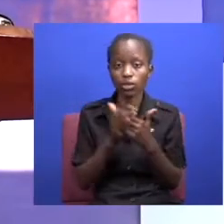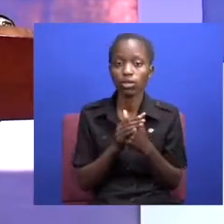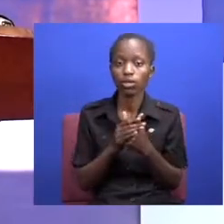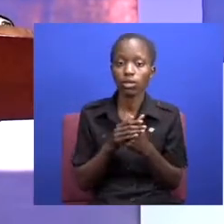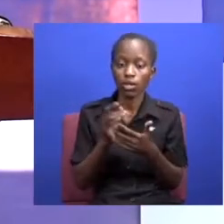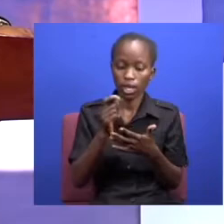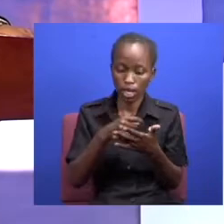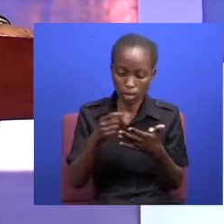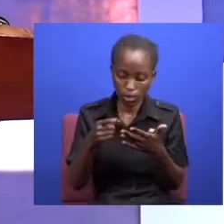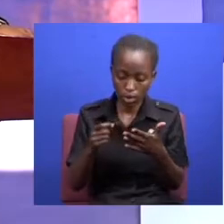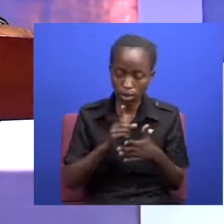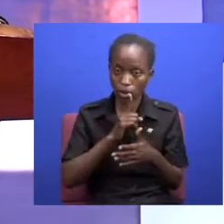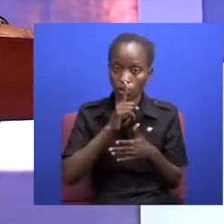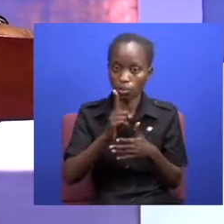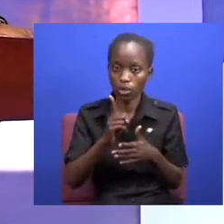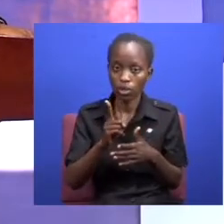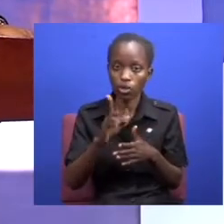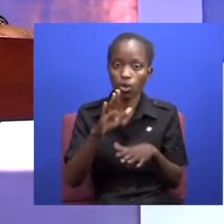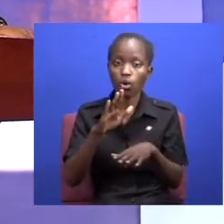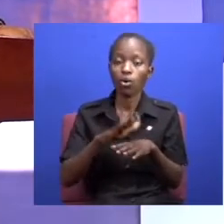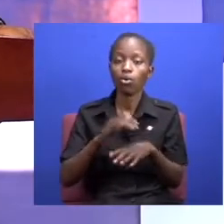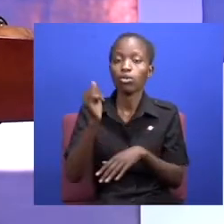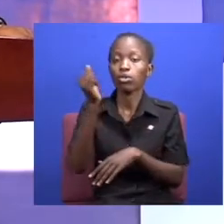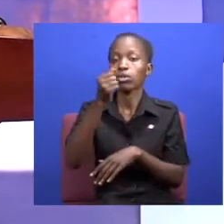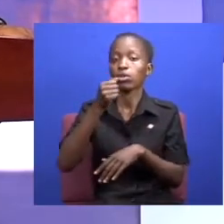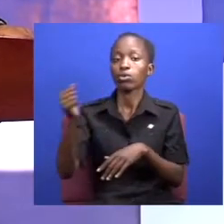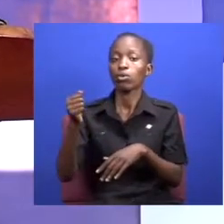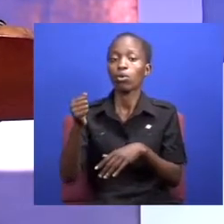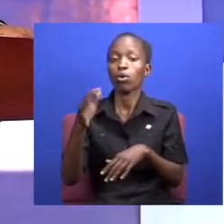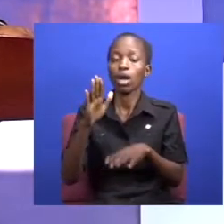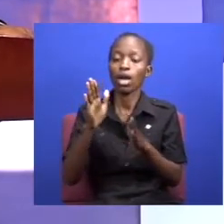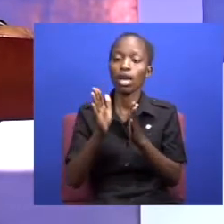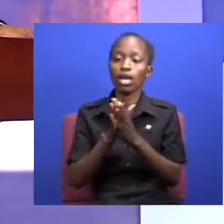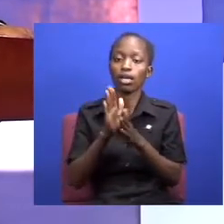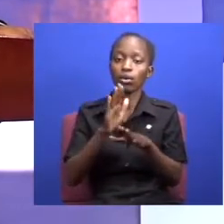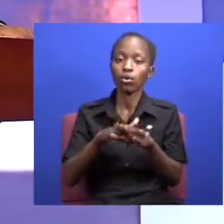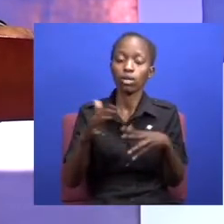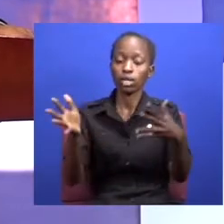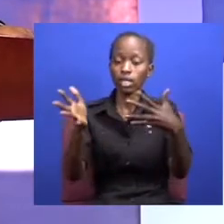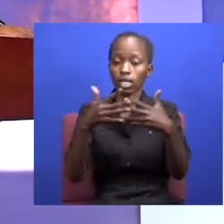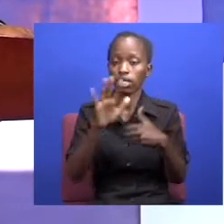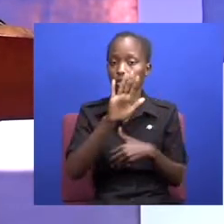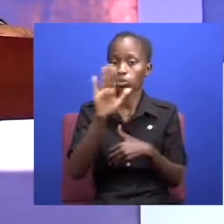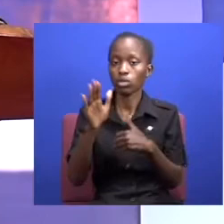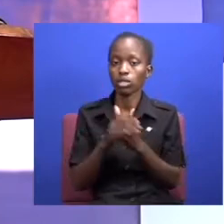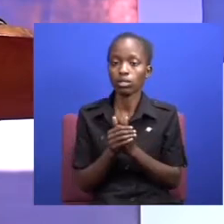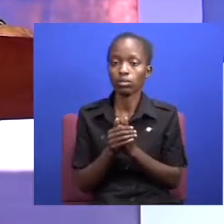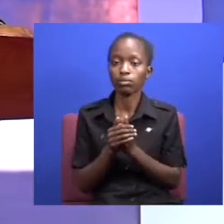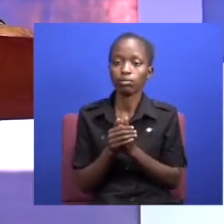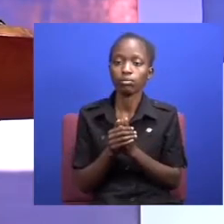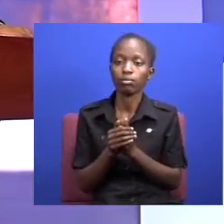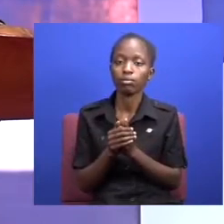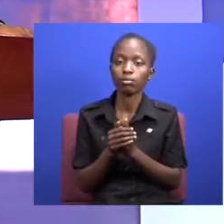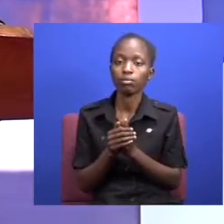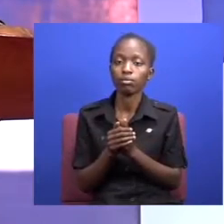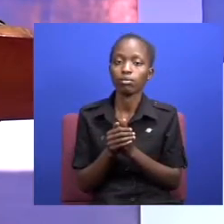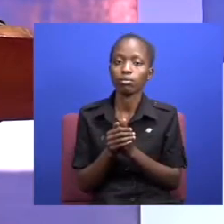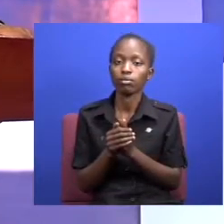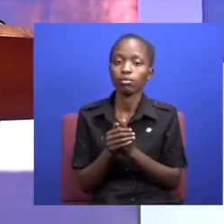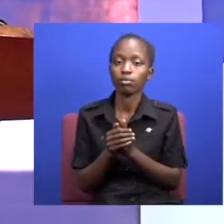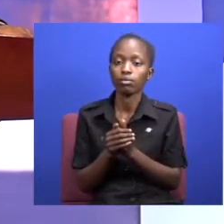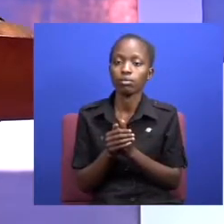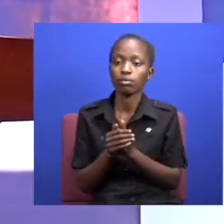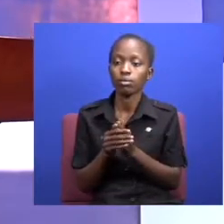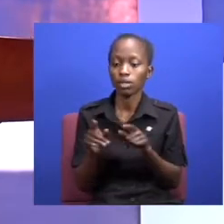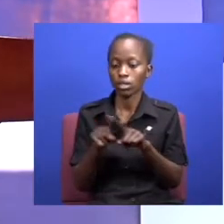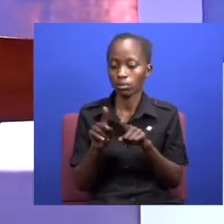them, write down these commands on the door frames of your house and on your gates. You see, I take it that the